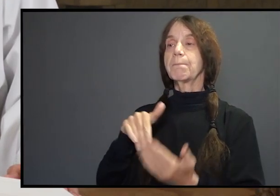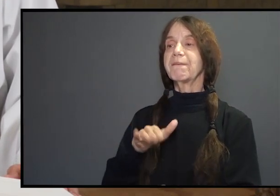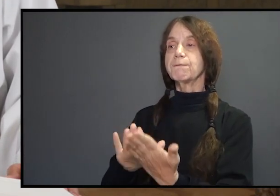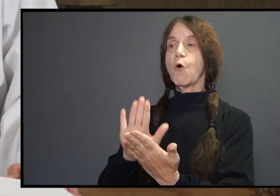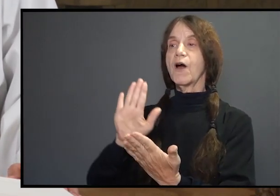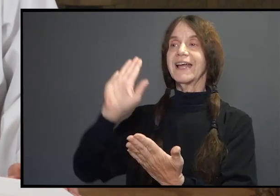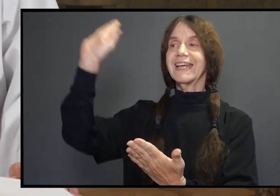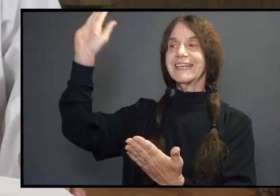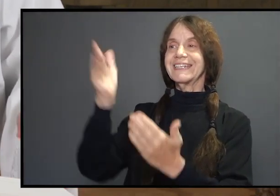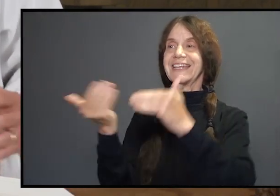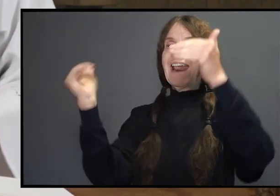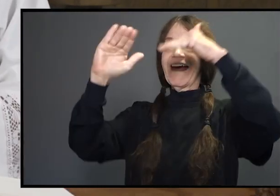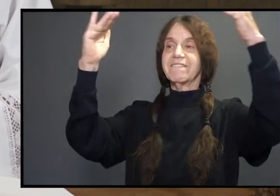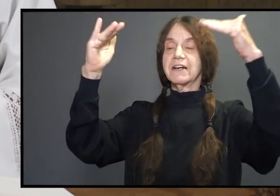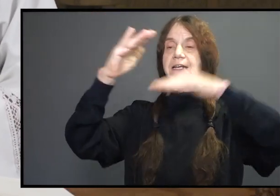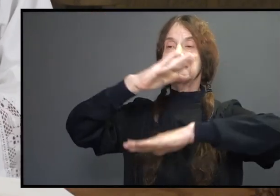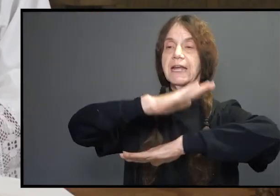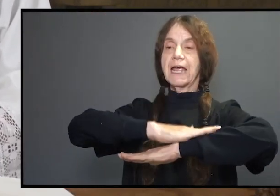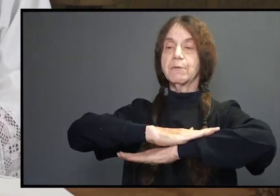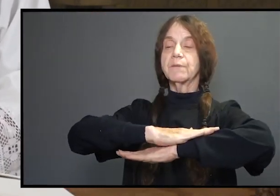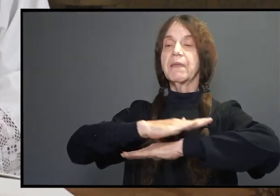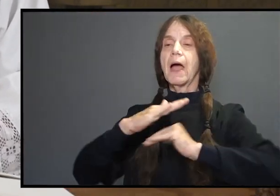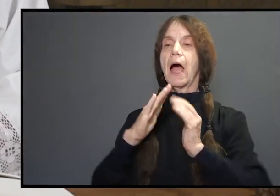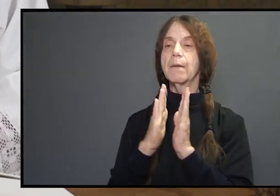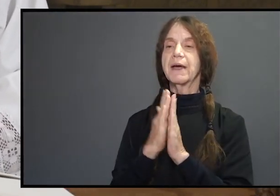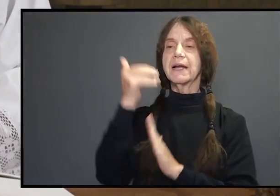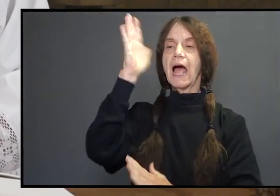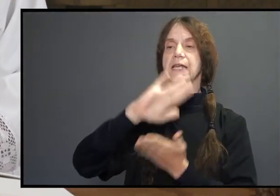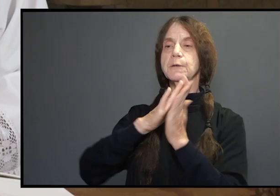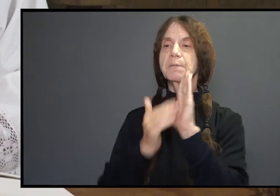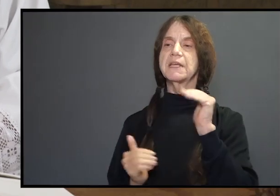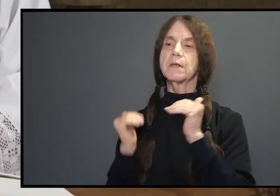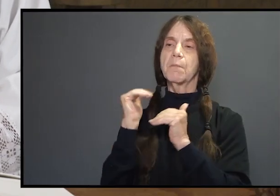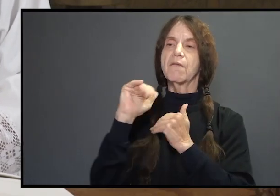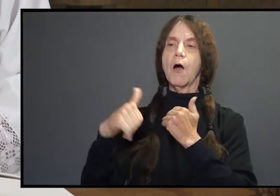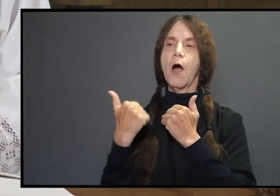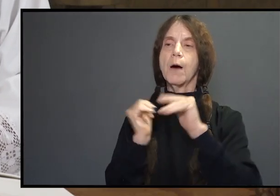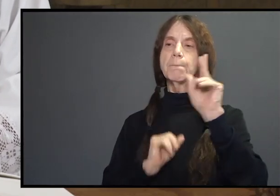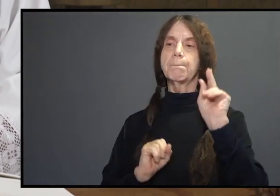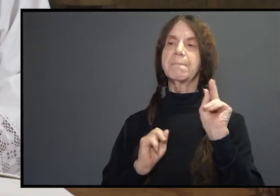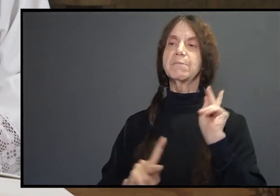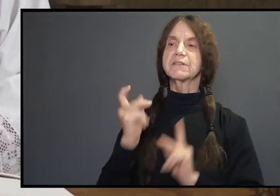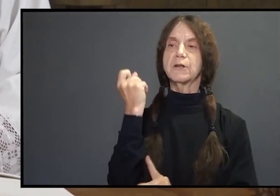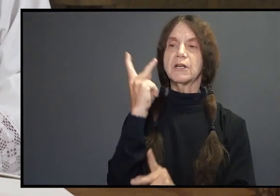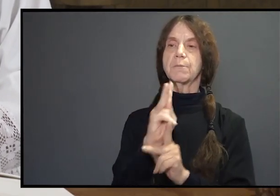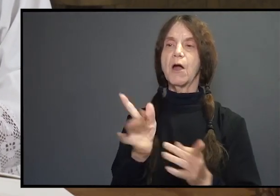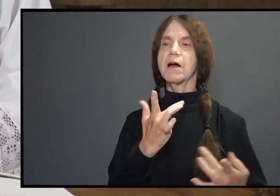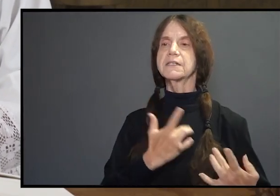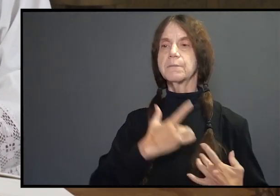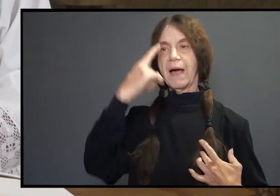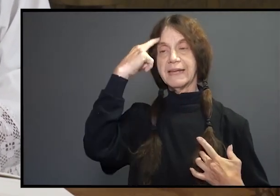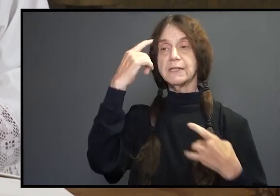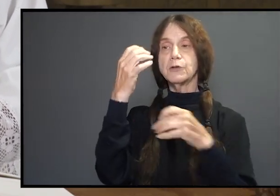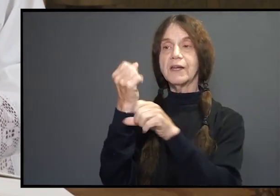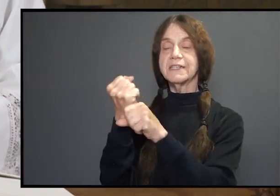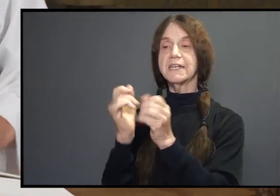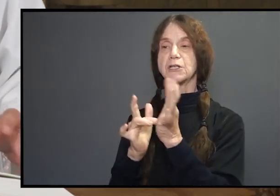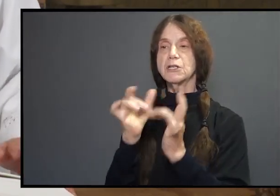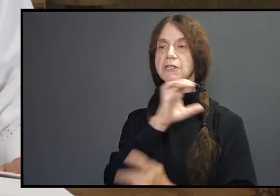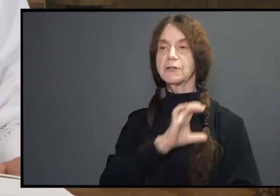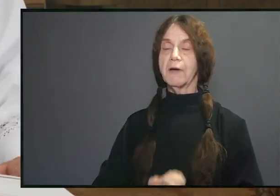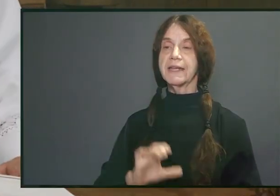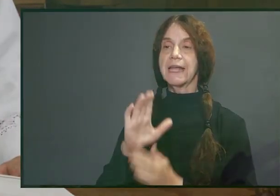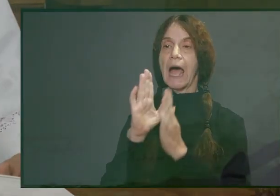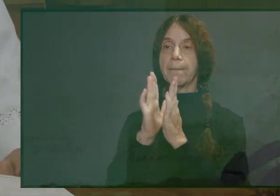Amen. The peace of God which surpasses all understanding, keep our hearts and minds in Christ Jesus. Amen.